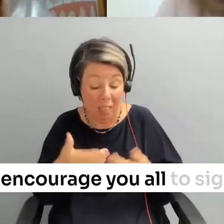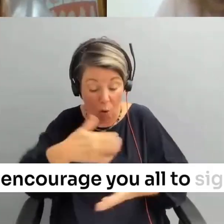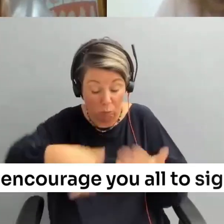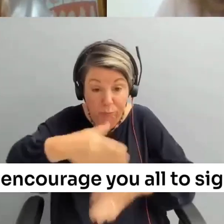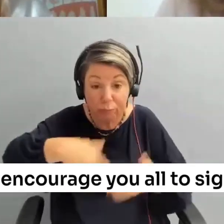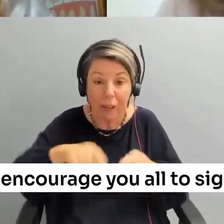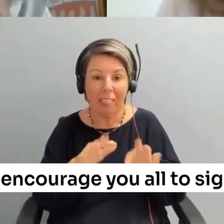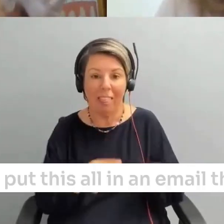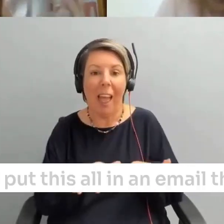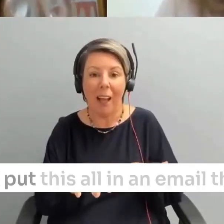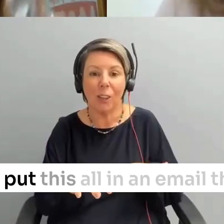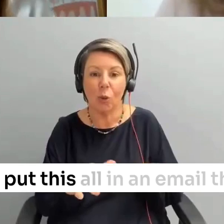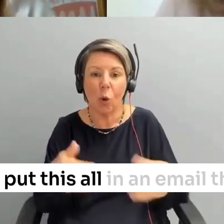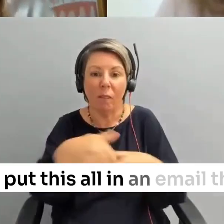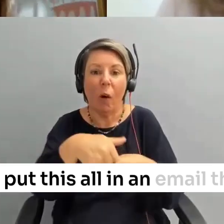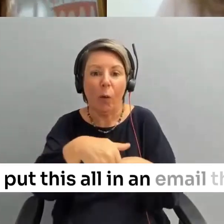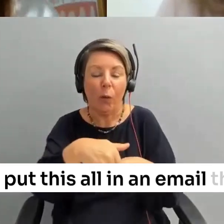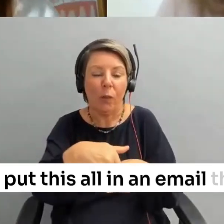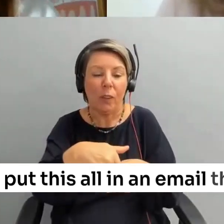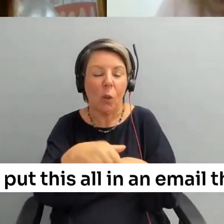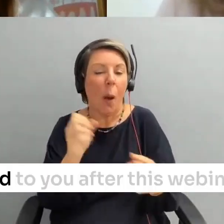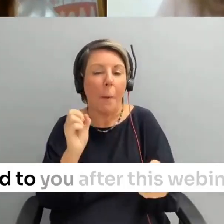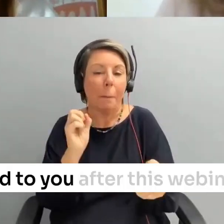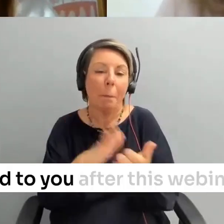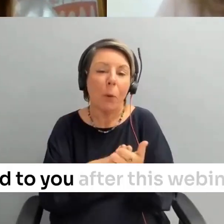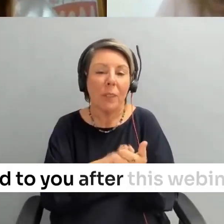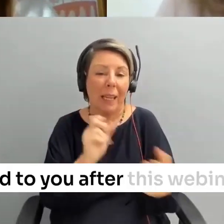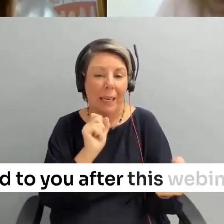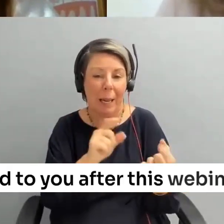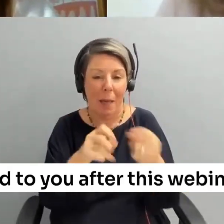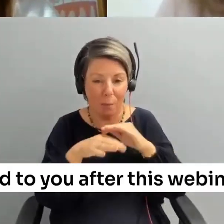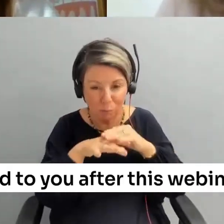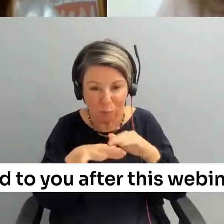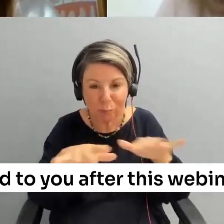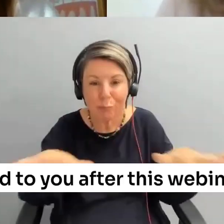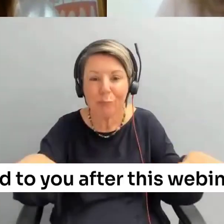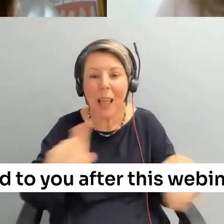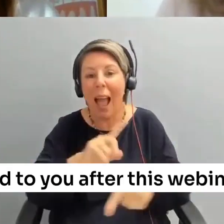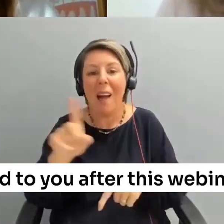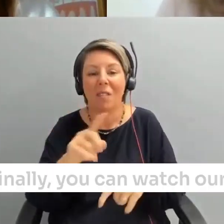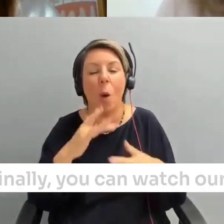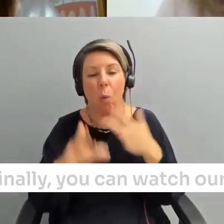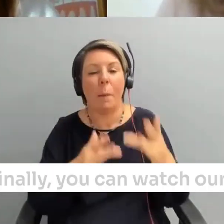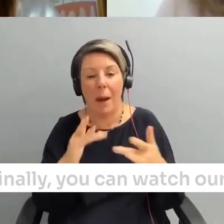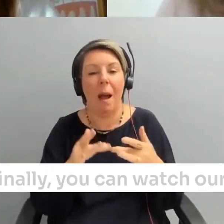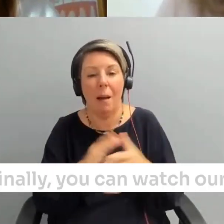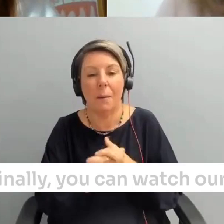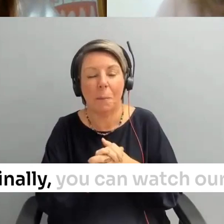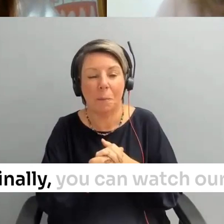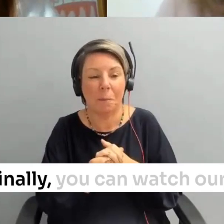you all to sign up, and I'll put this all in an email that I'll send to you after this webinar. And